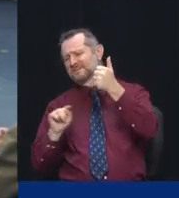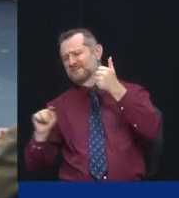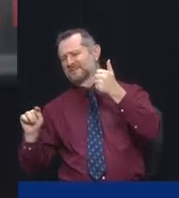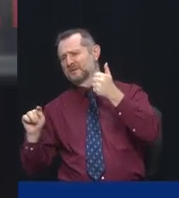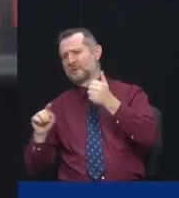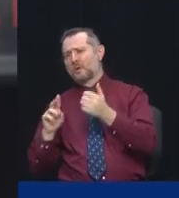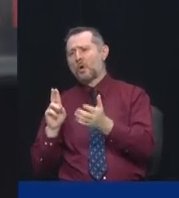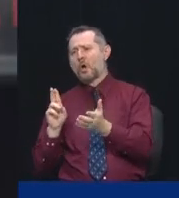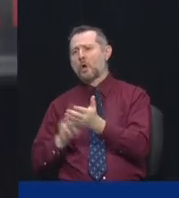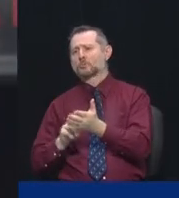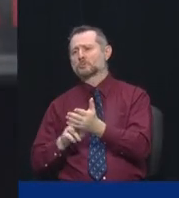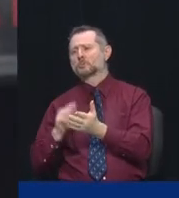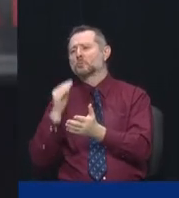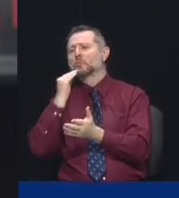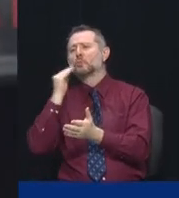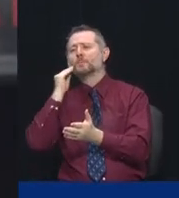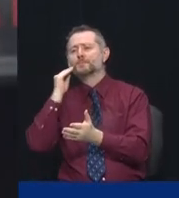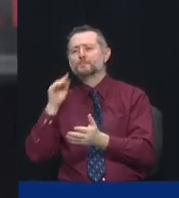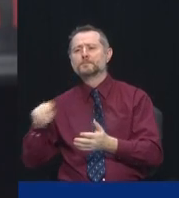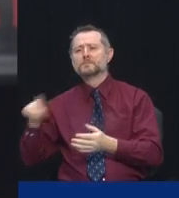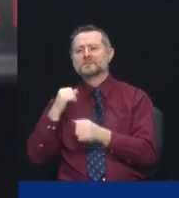5 months? Yeah,